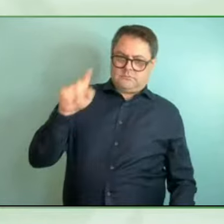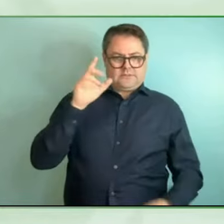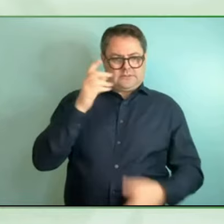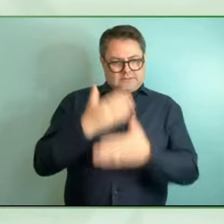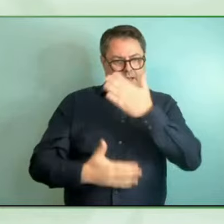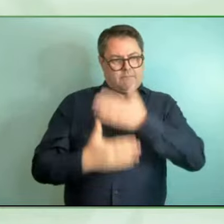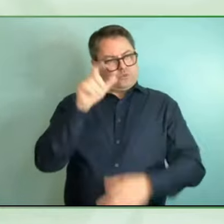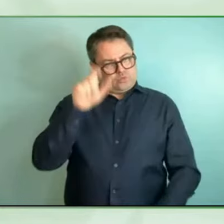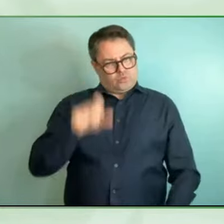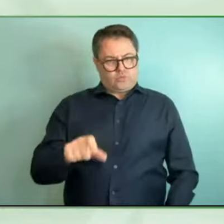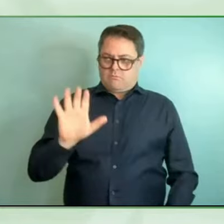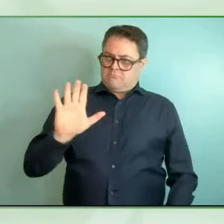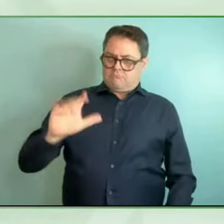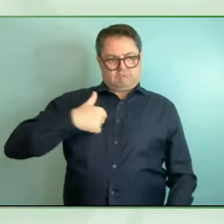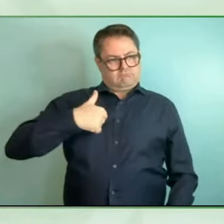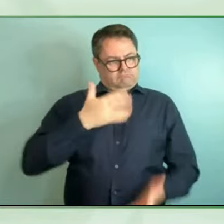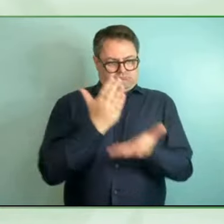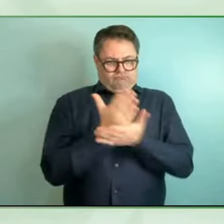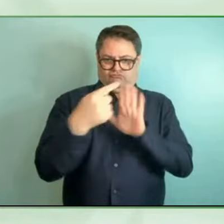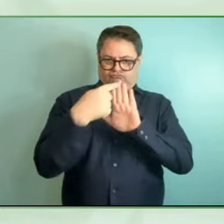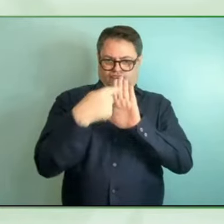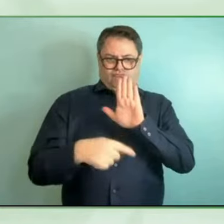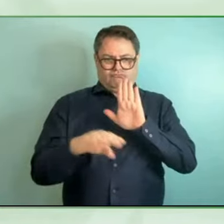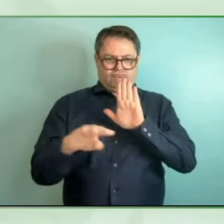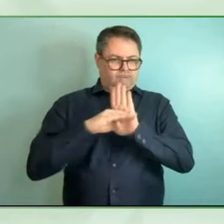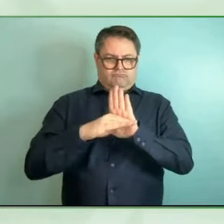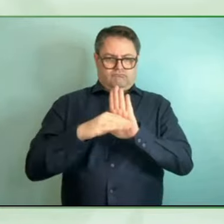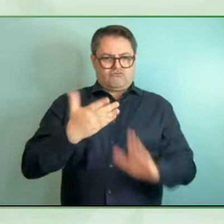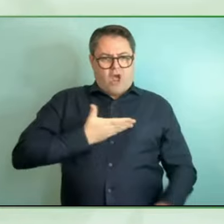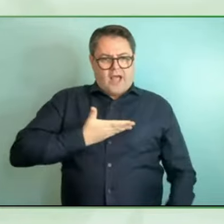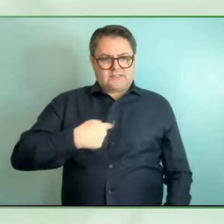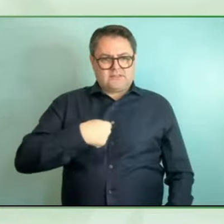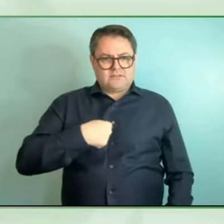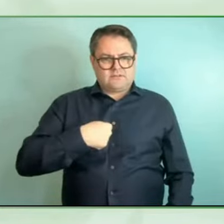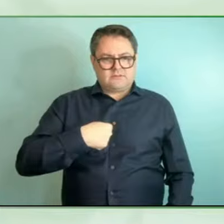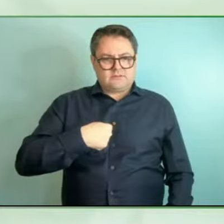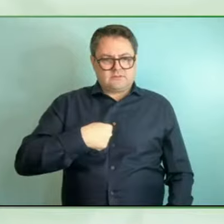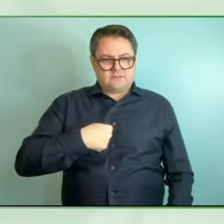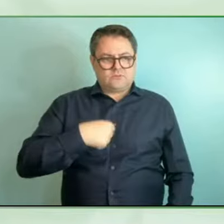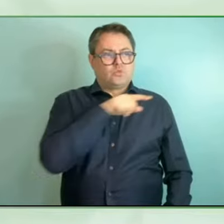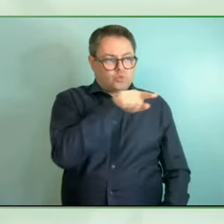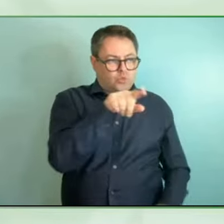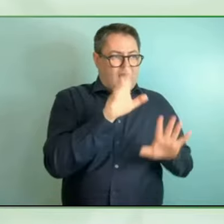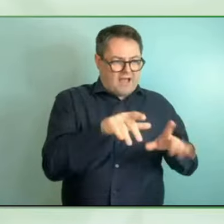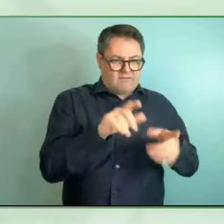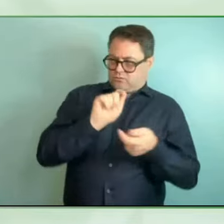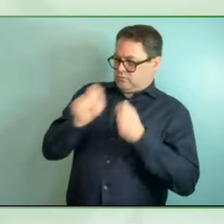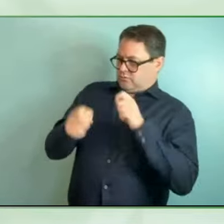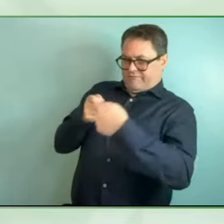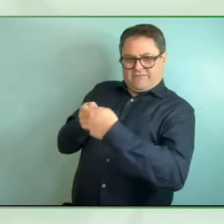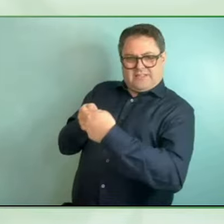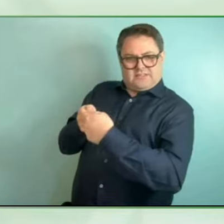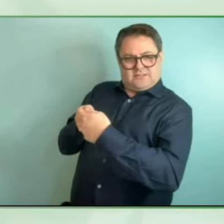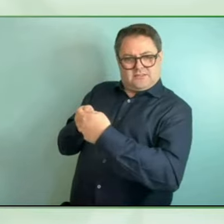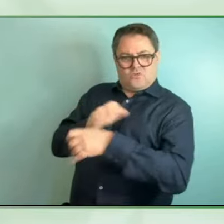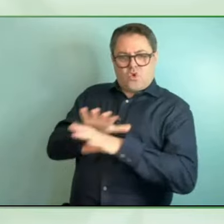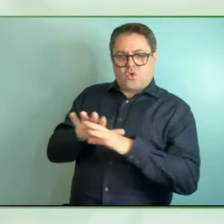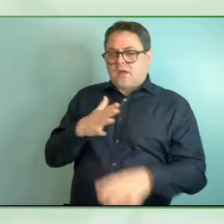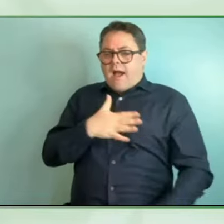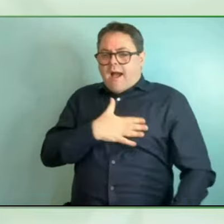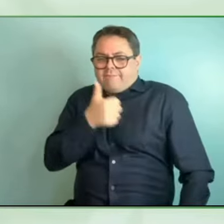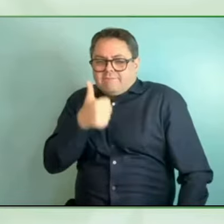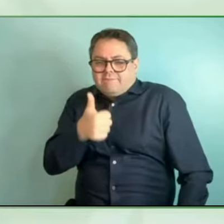to really understand. It's based on rights. Some other topics some other points is to ensure the participation